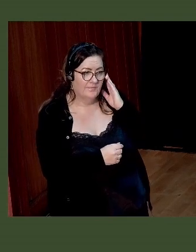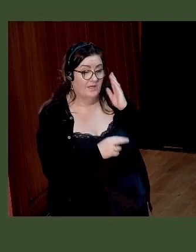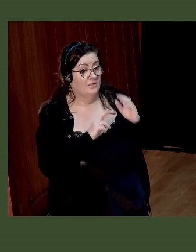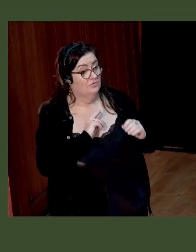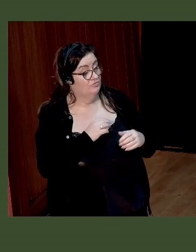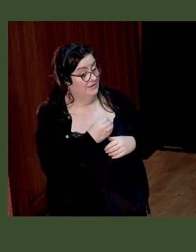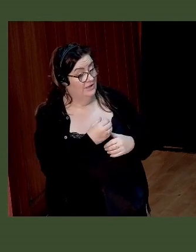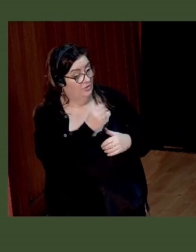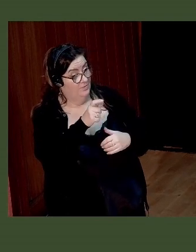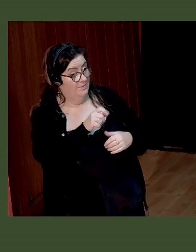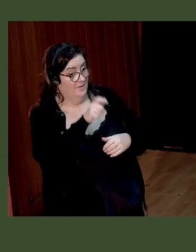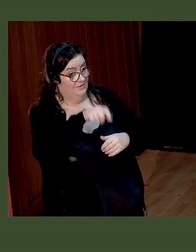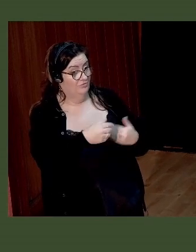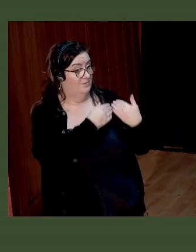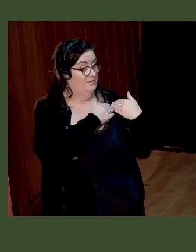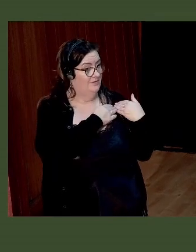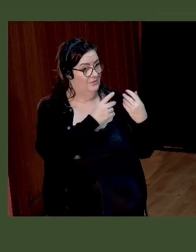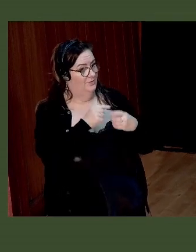else's responsibility to take over this.